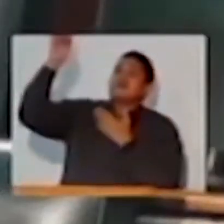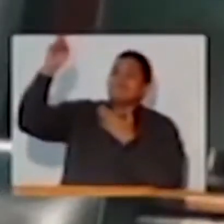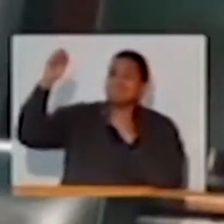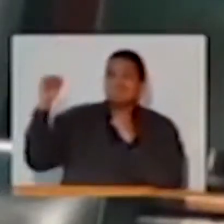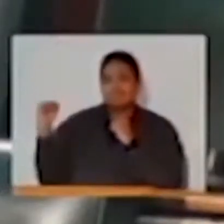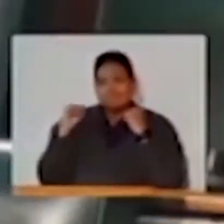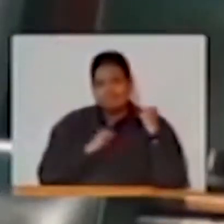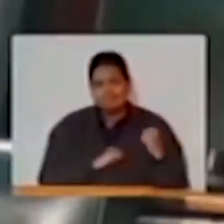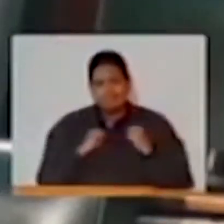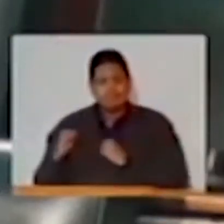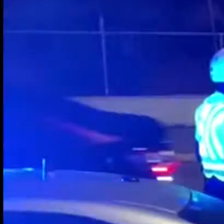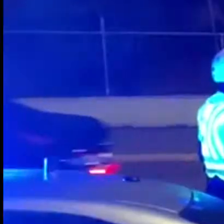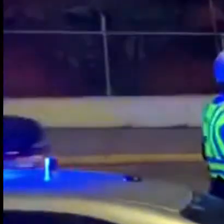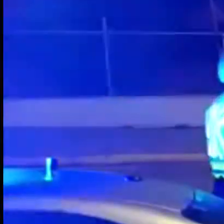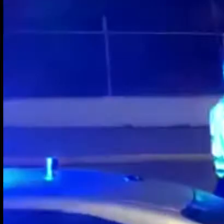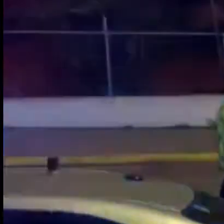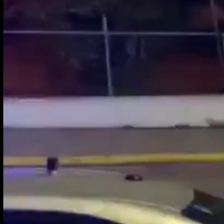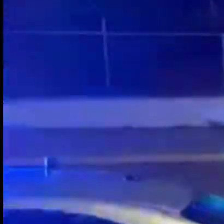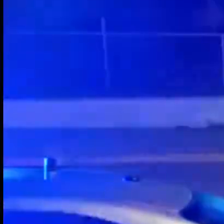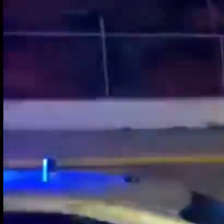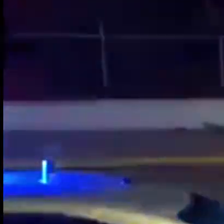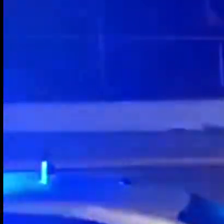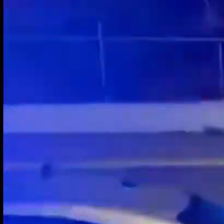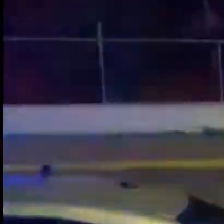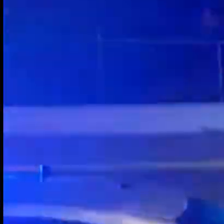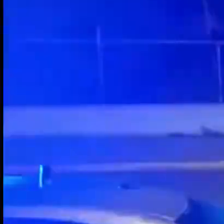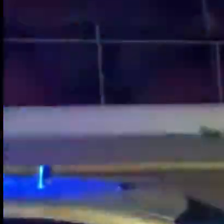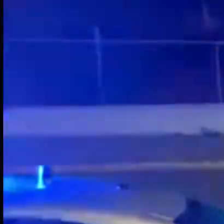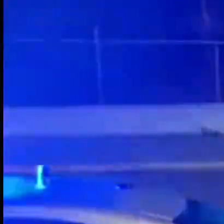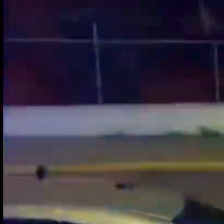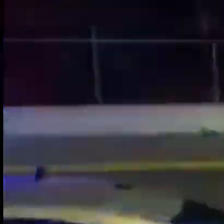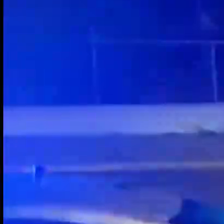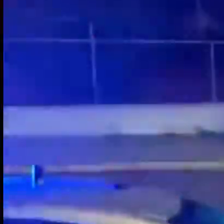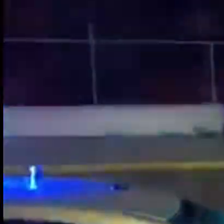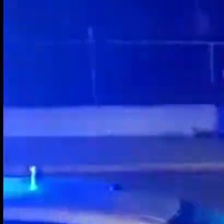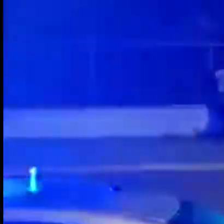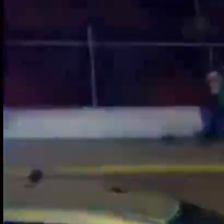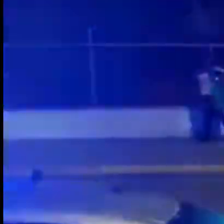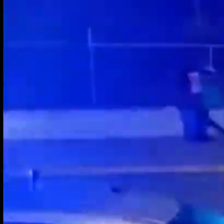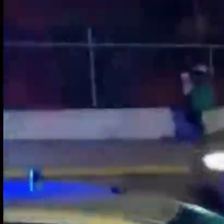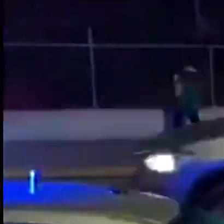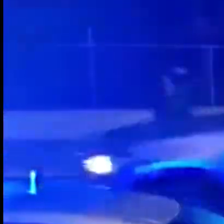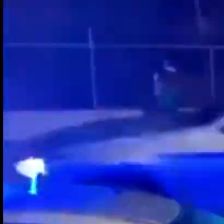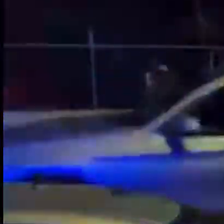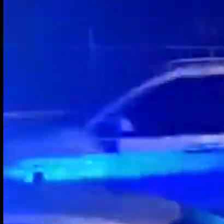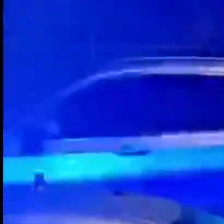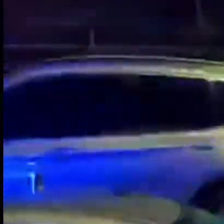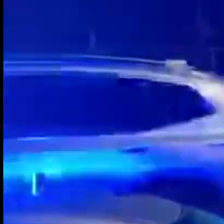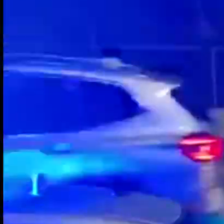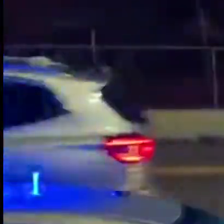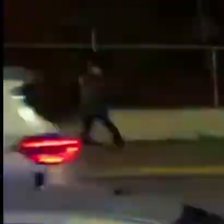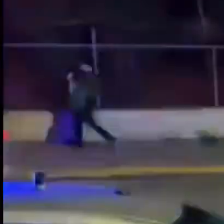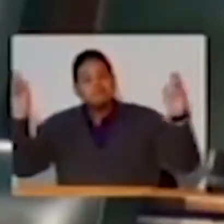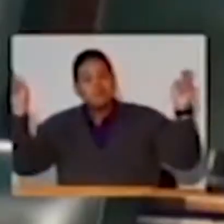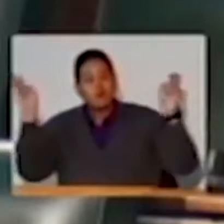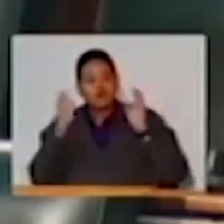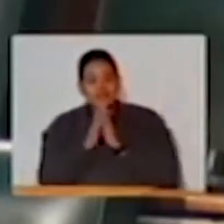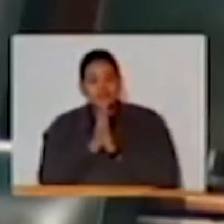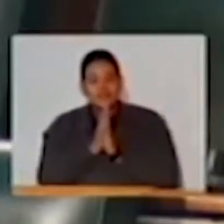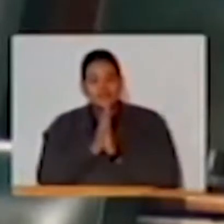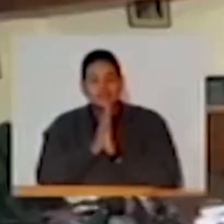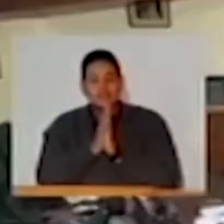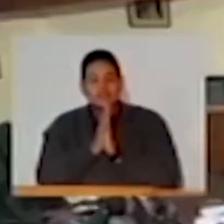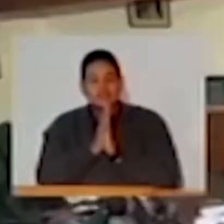the temporary regime. This as the authorities have been receiving complaints about noise nuisance.